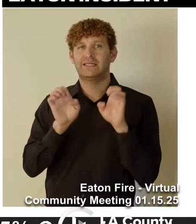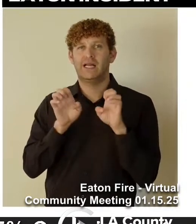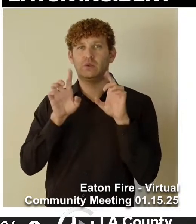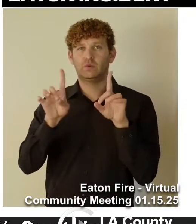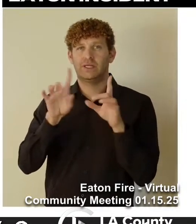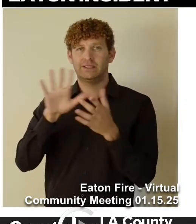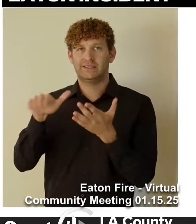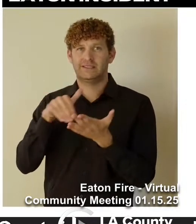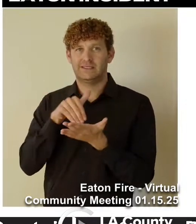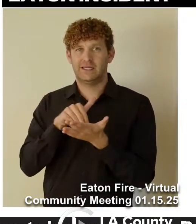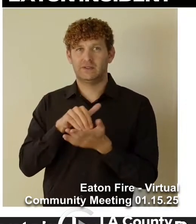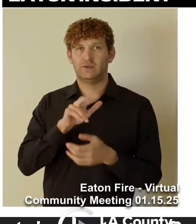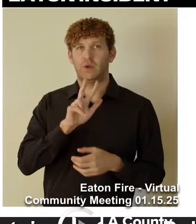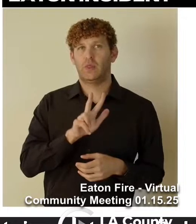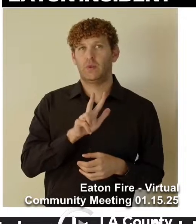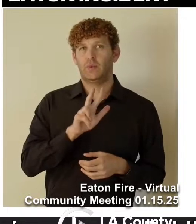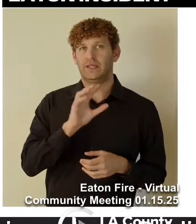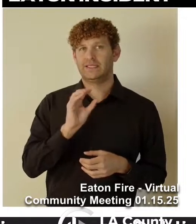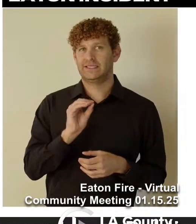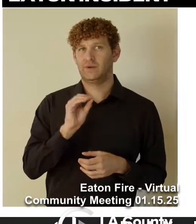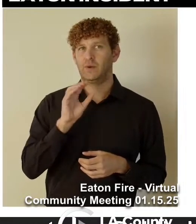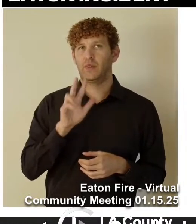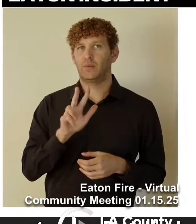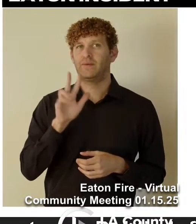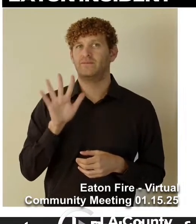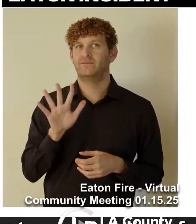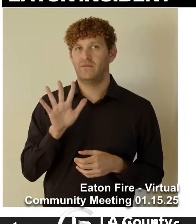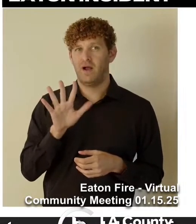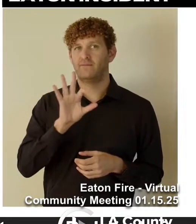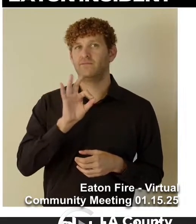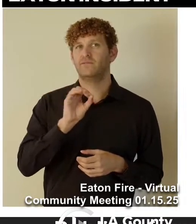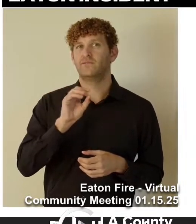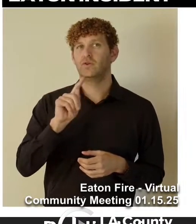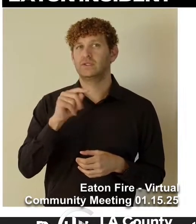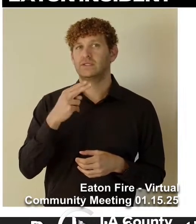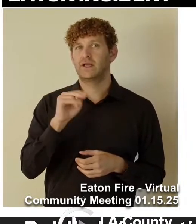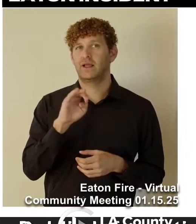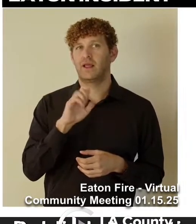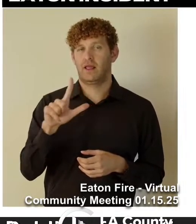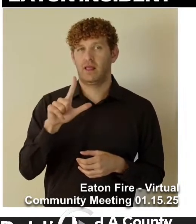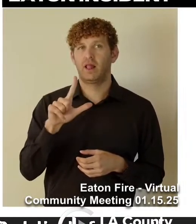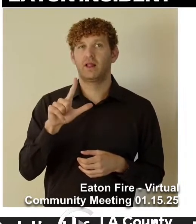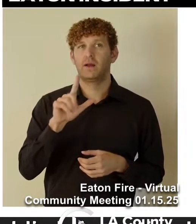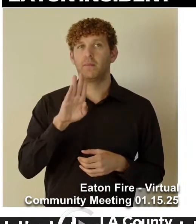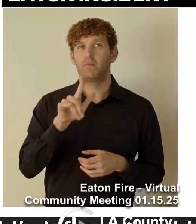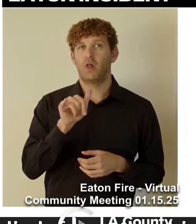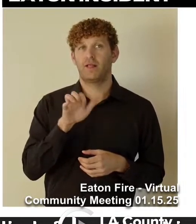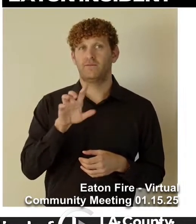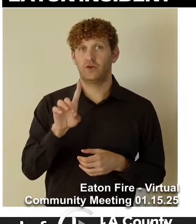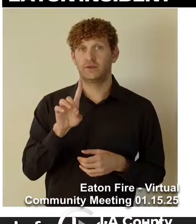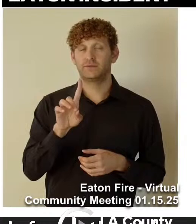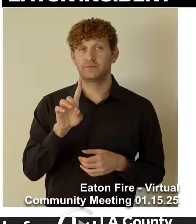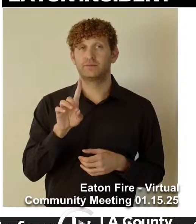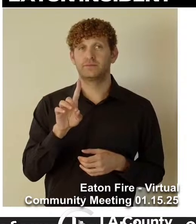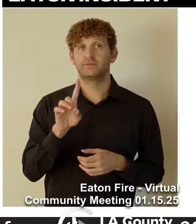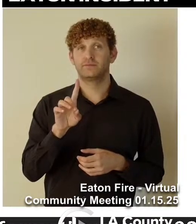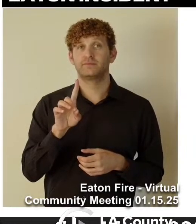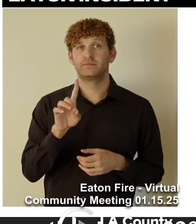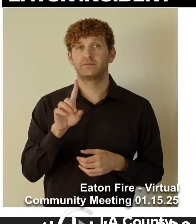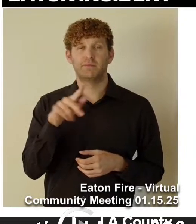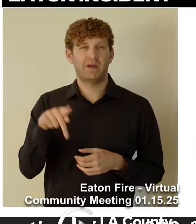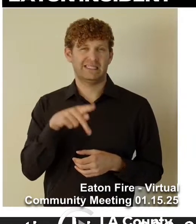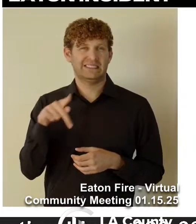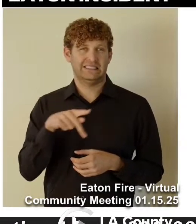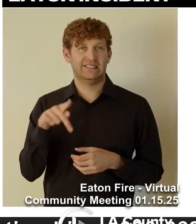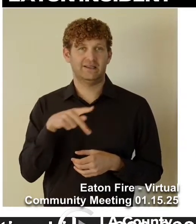at 3035 Foothill Boulevard in Pasadena. It's a one-stop shop where residents can